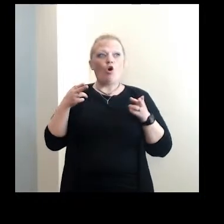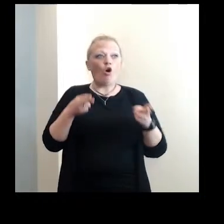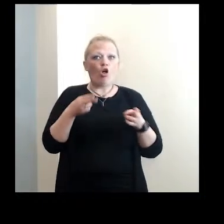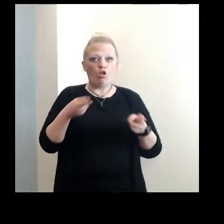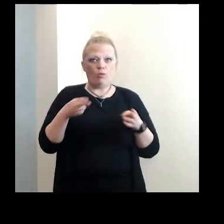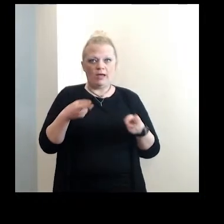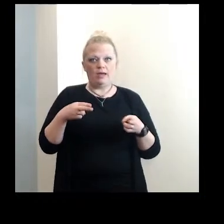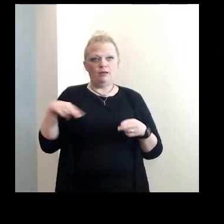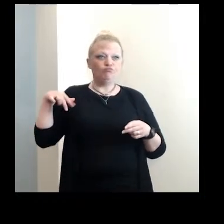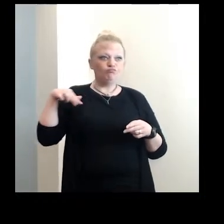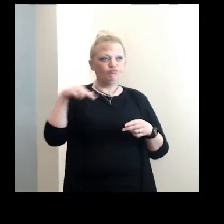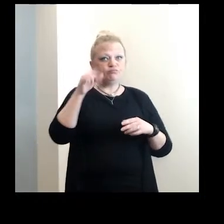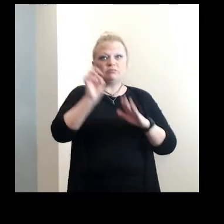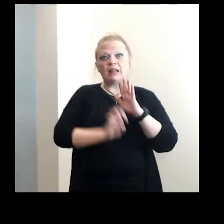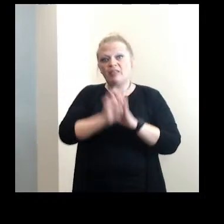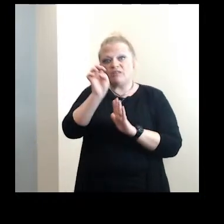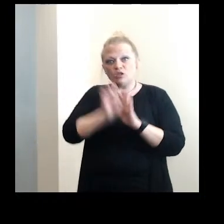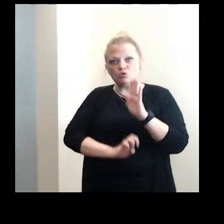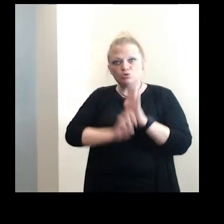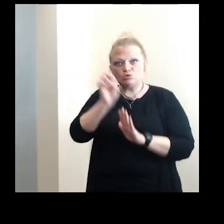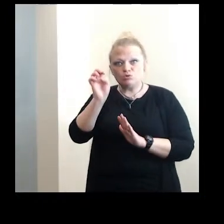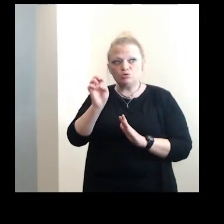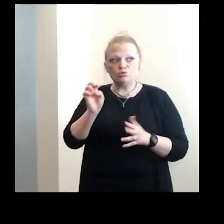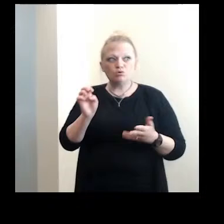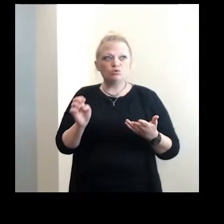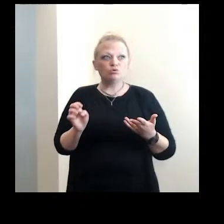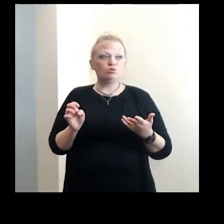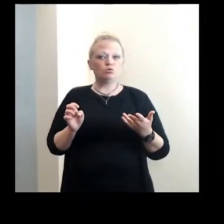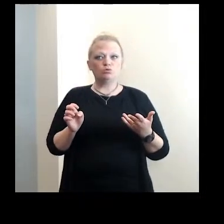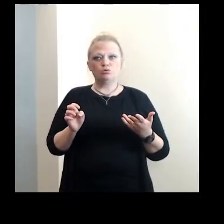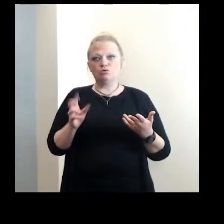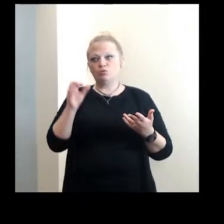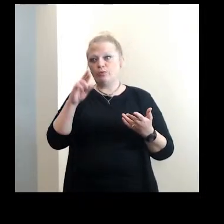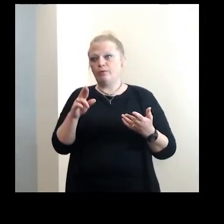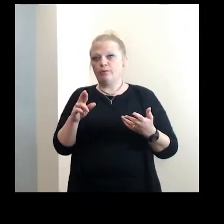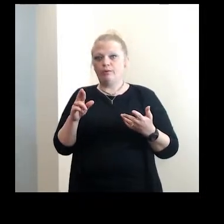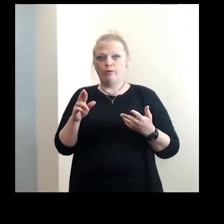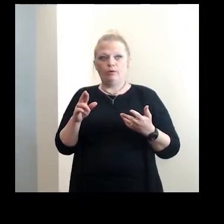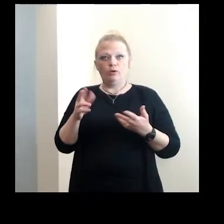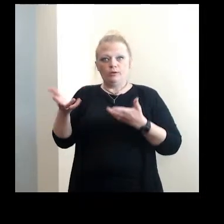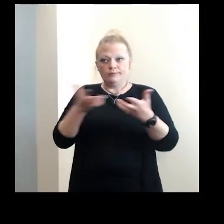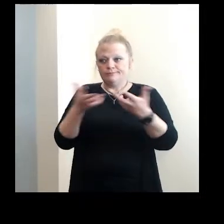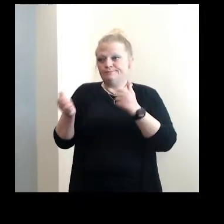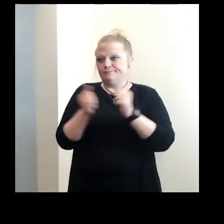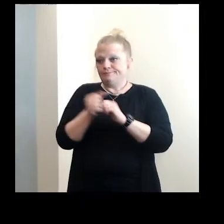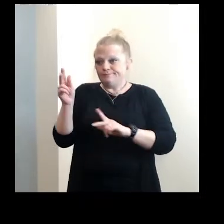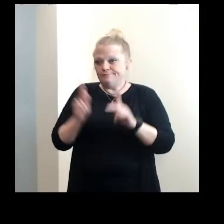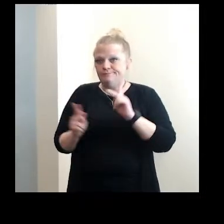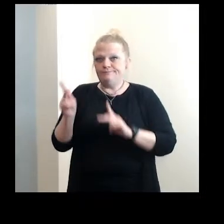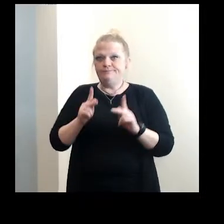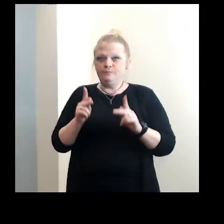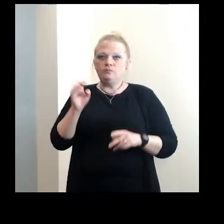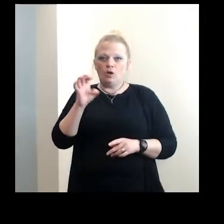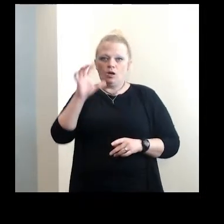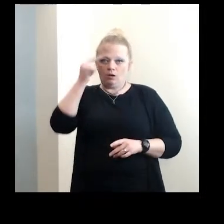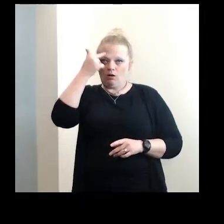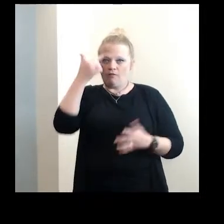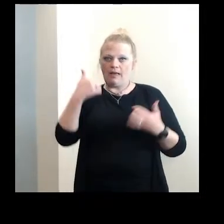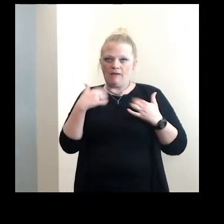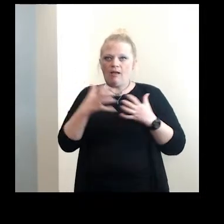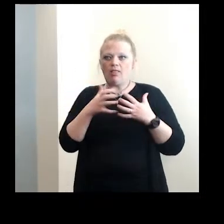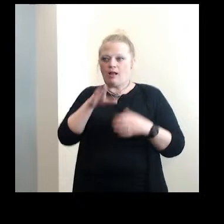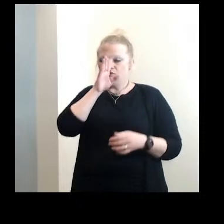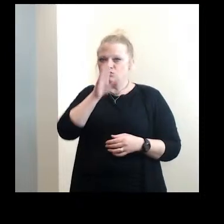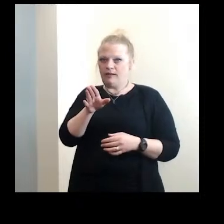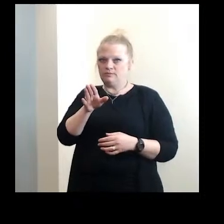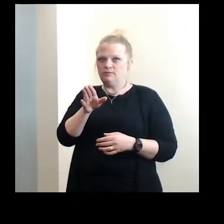if you're using the elevators, if you are in a situation where you're dealing with the public, and of course, Erie County government has a lot of